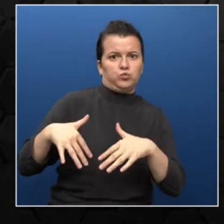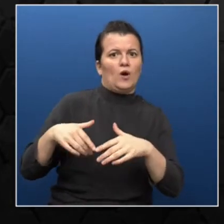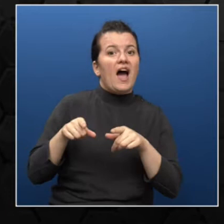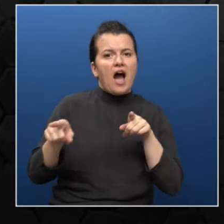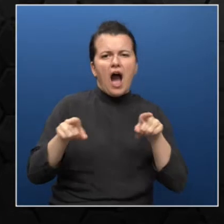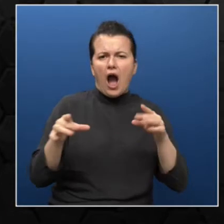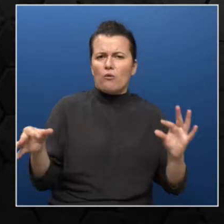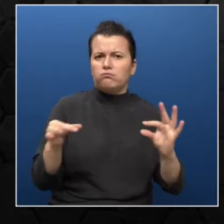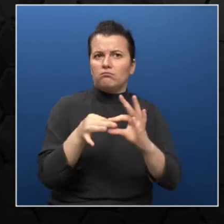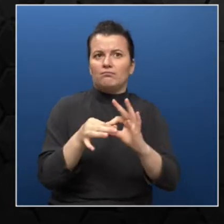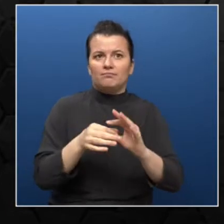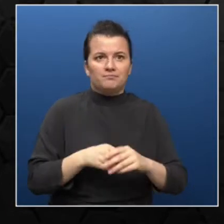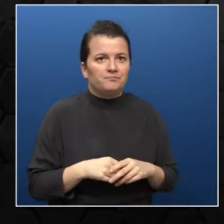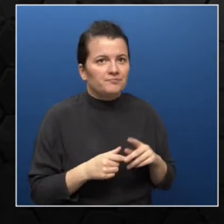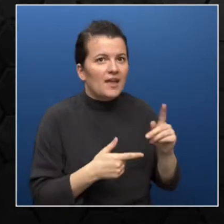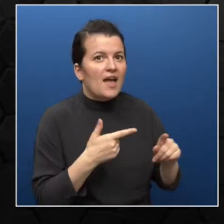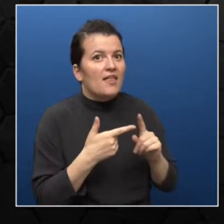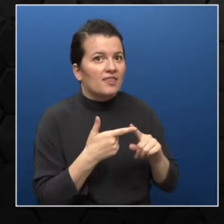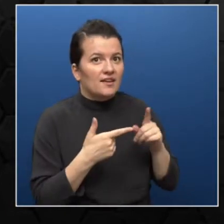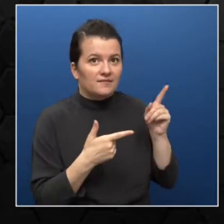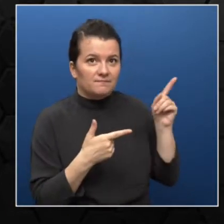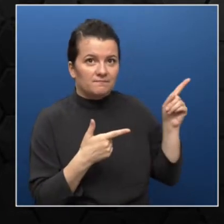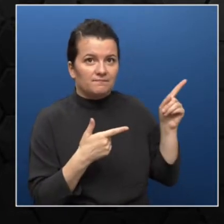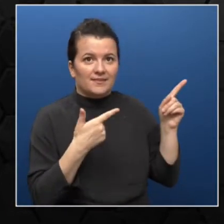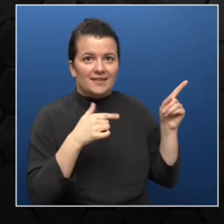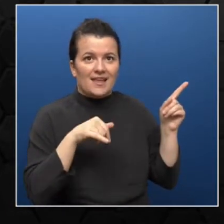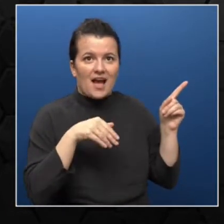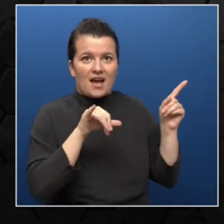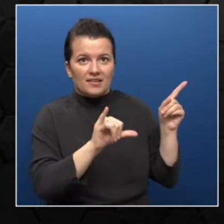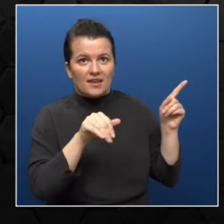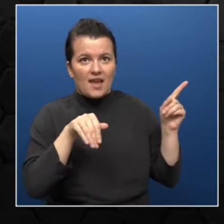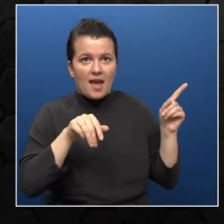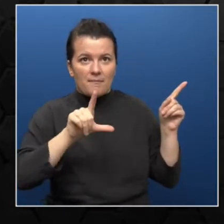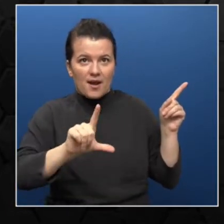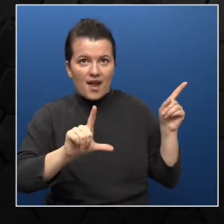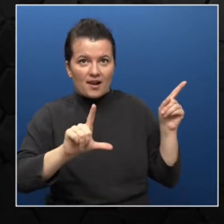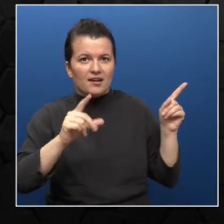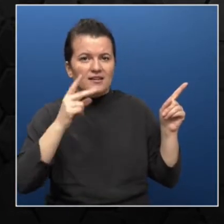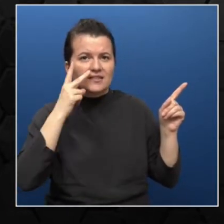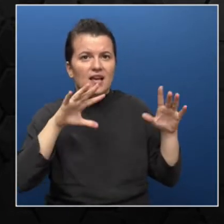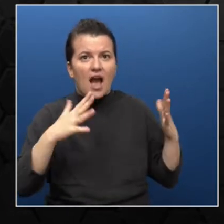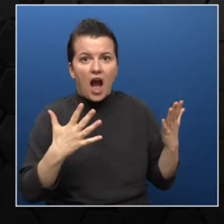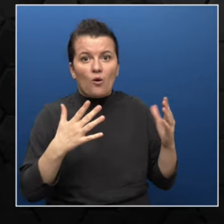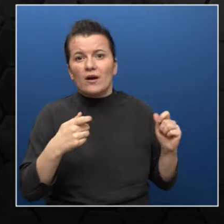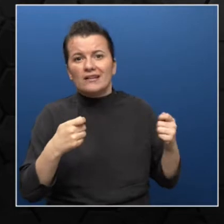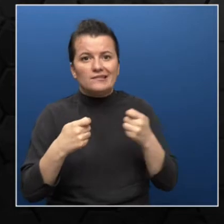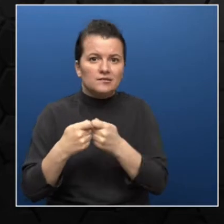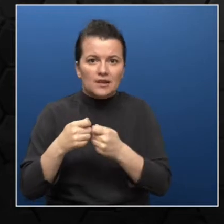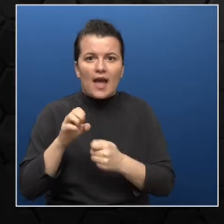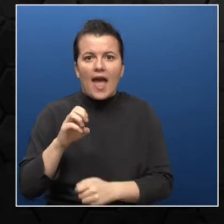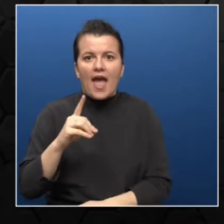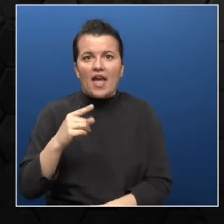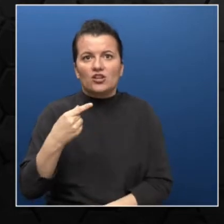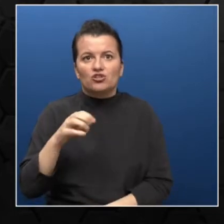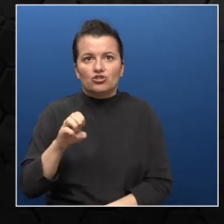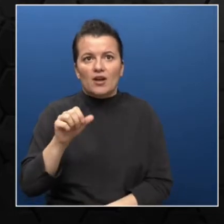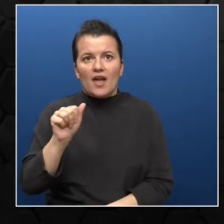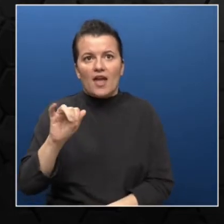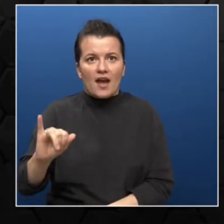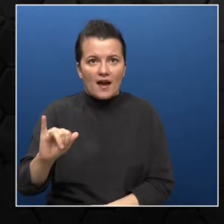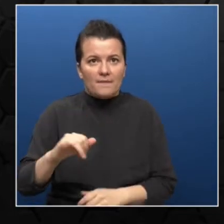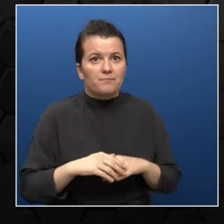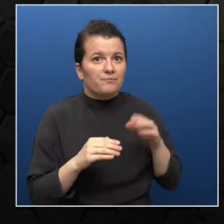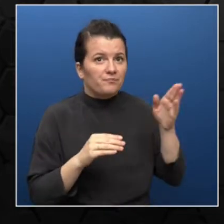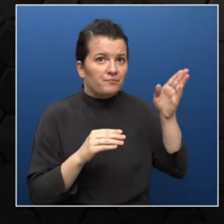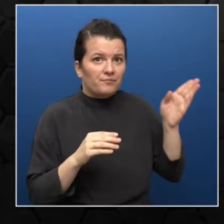machine learning for Edge AI, and then model diagnostics and features. So there are some certain added special